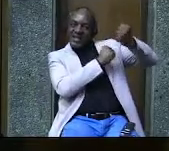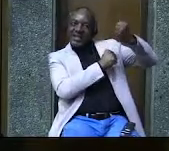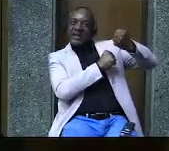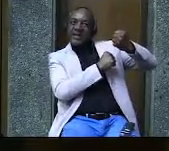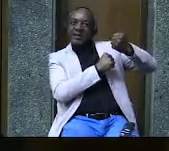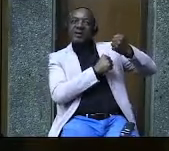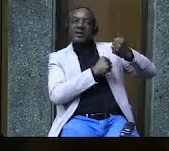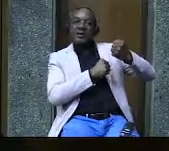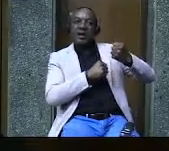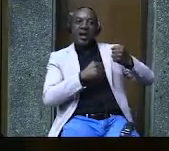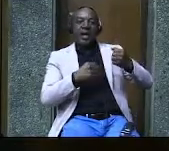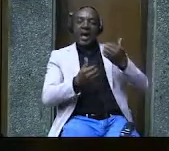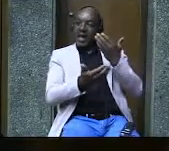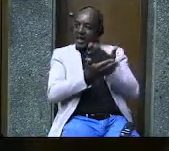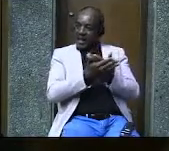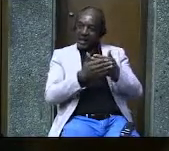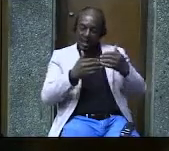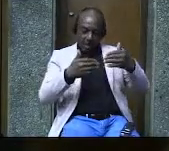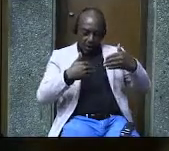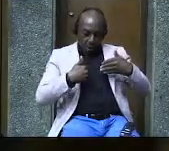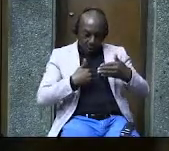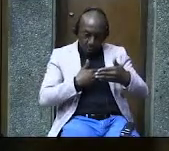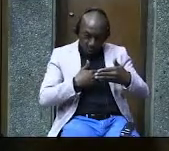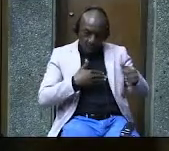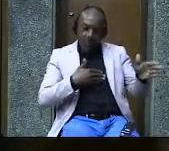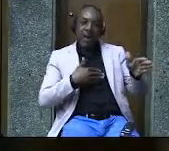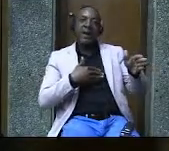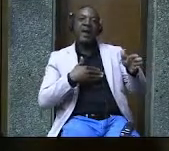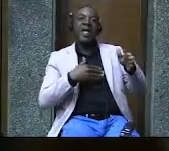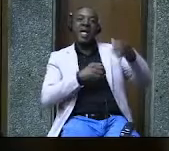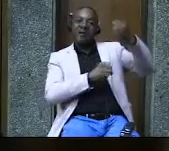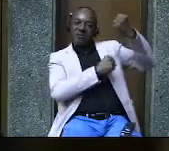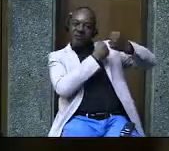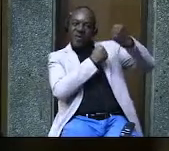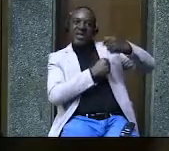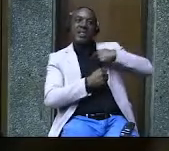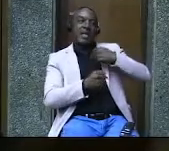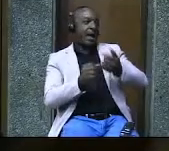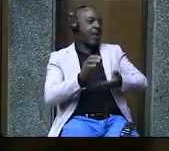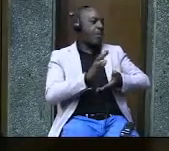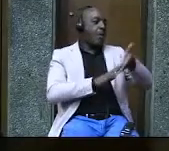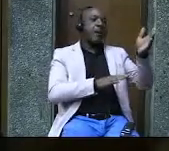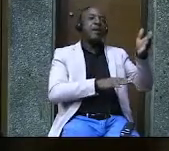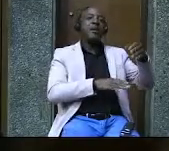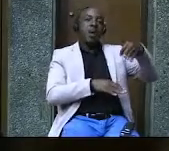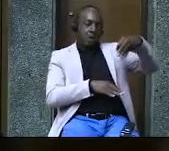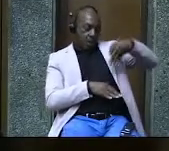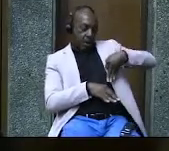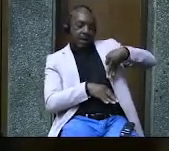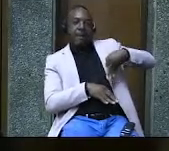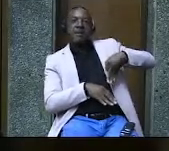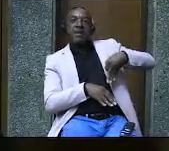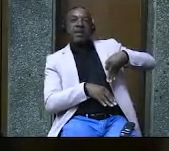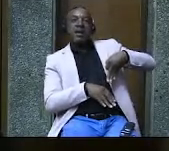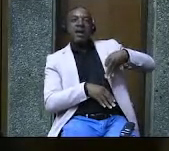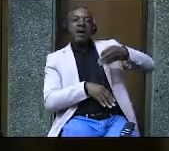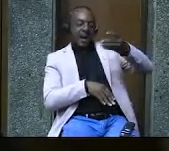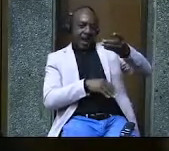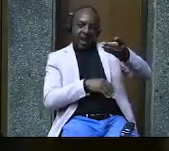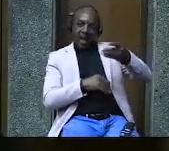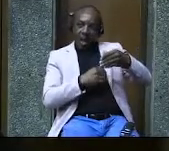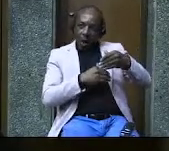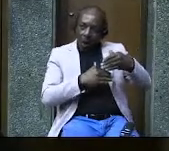opening a leather factory. I went from here, I went to Namibia, I opened a leather factory for other